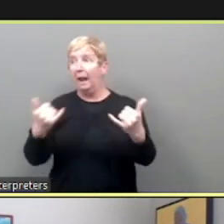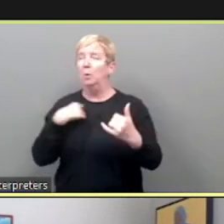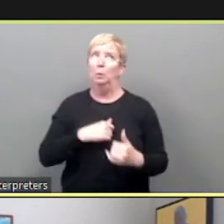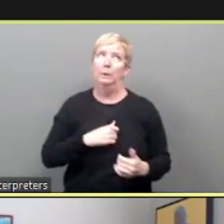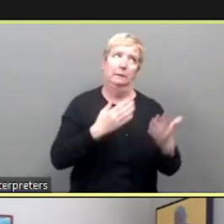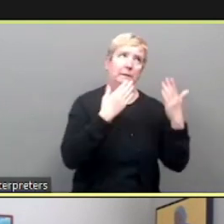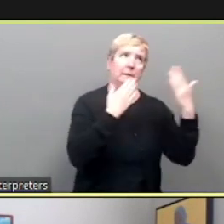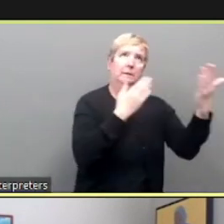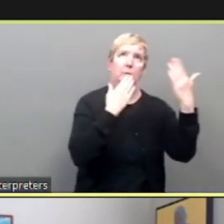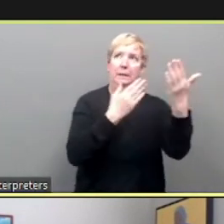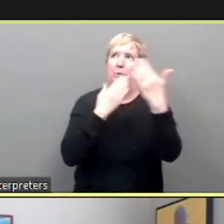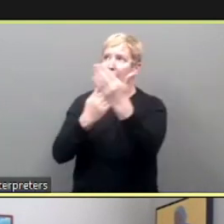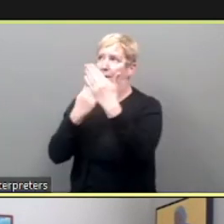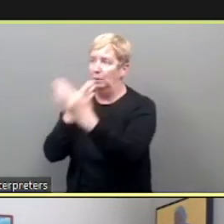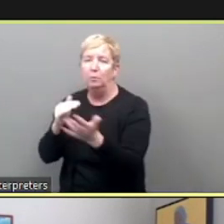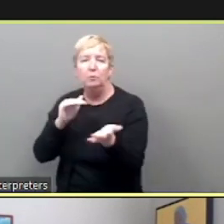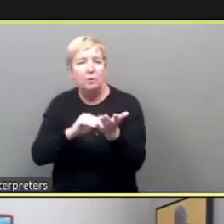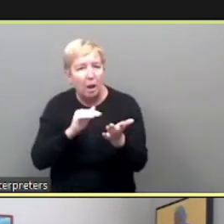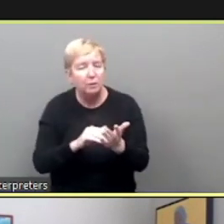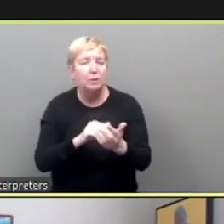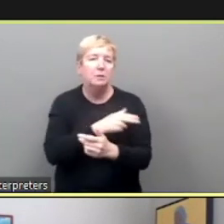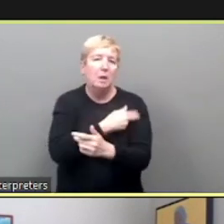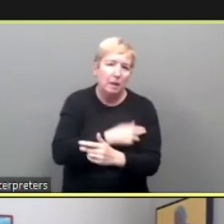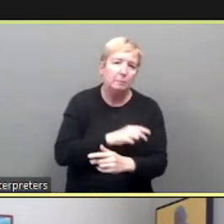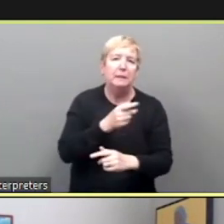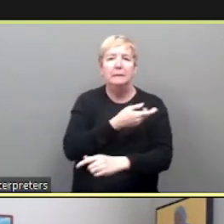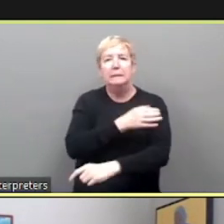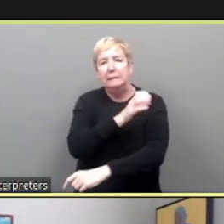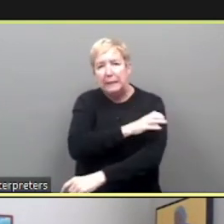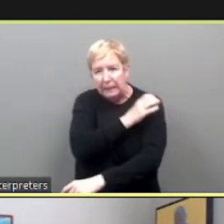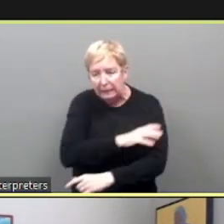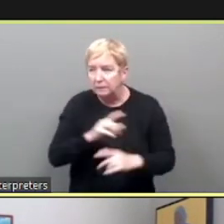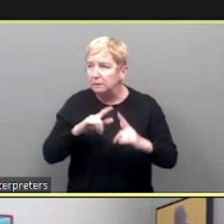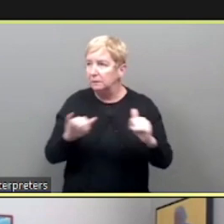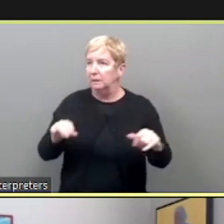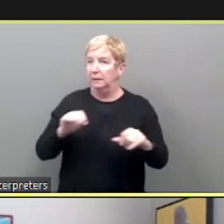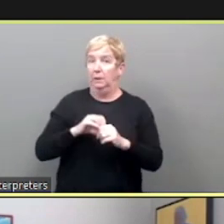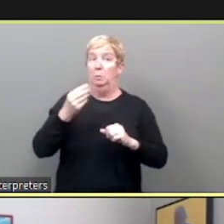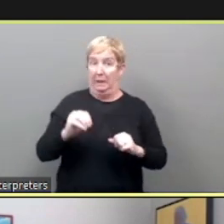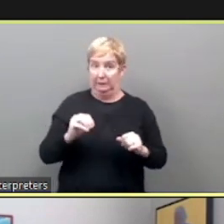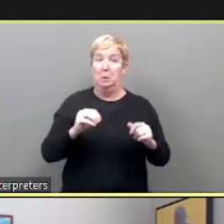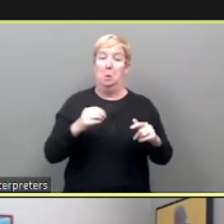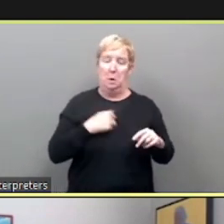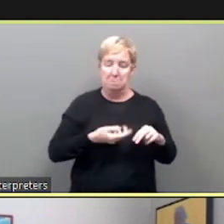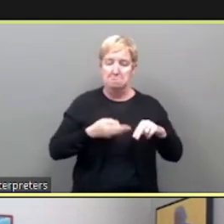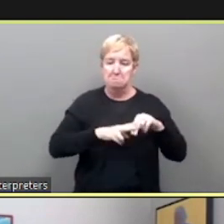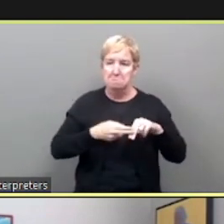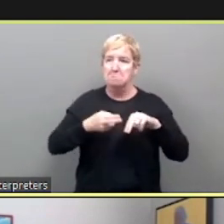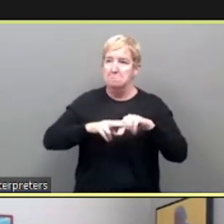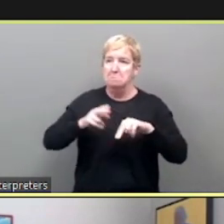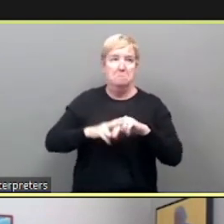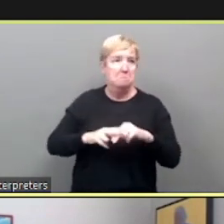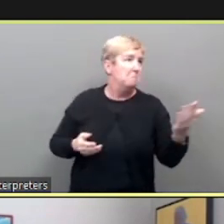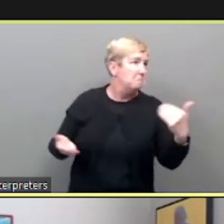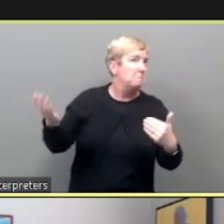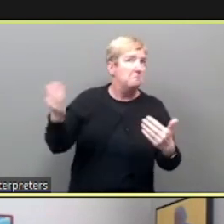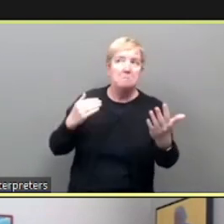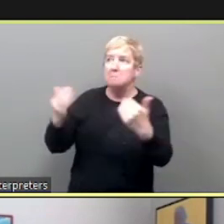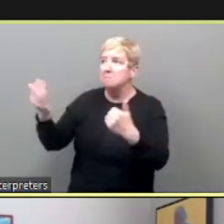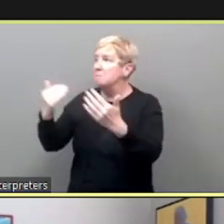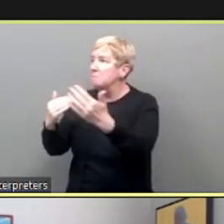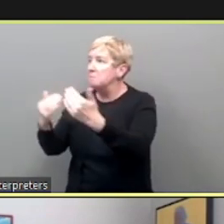our providers in the state. Little by little, we're increasing the numbers of New